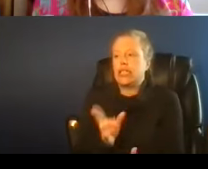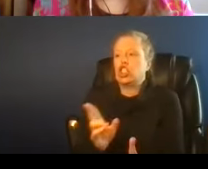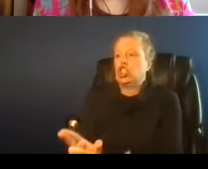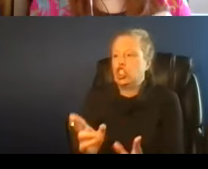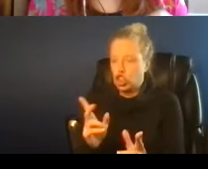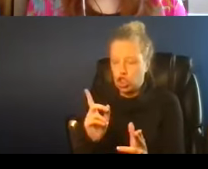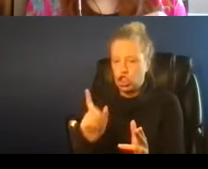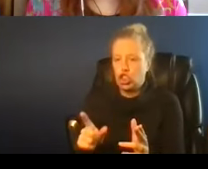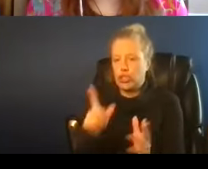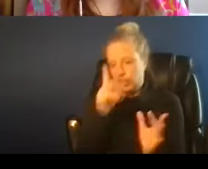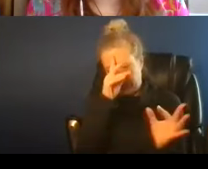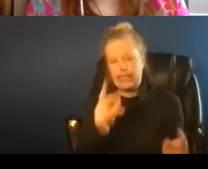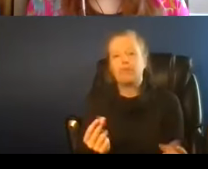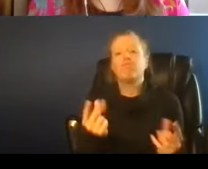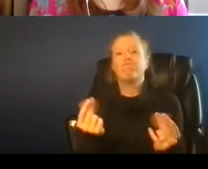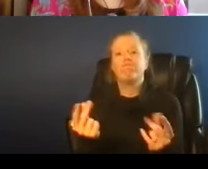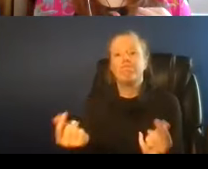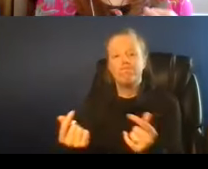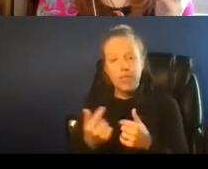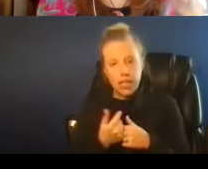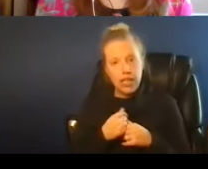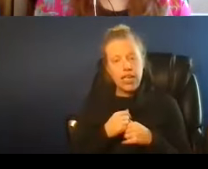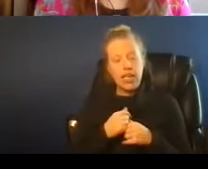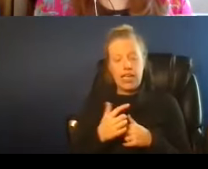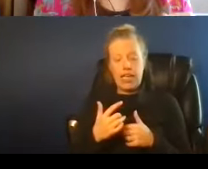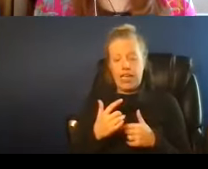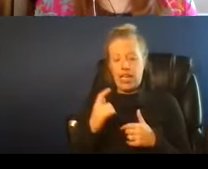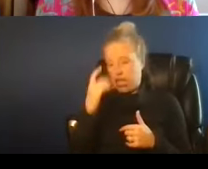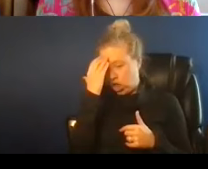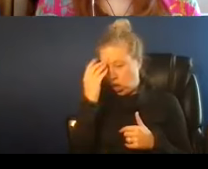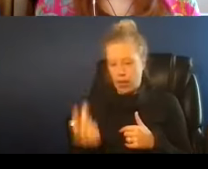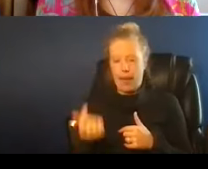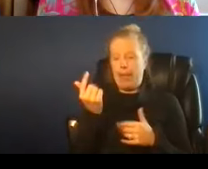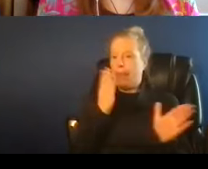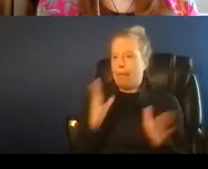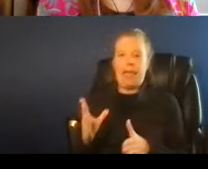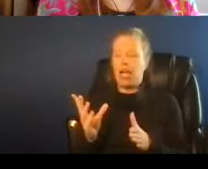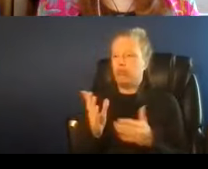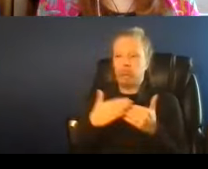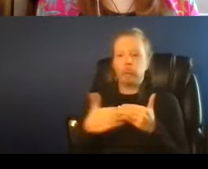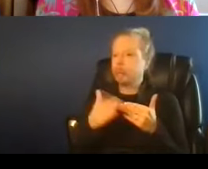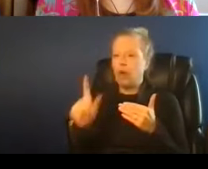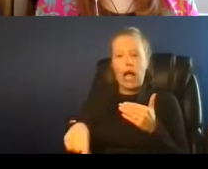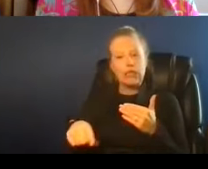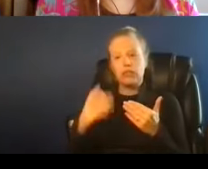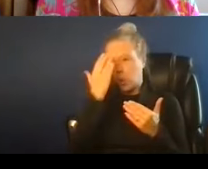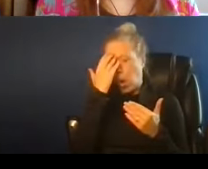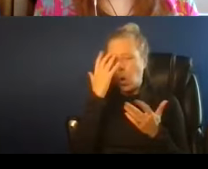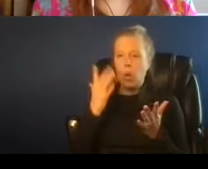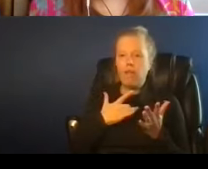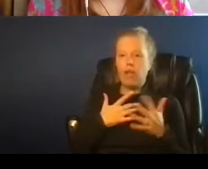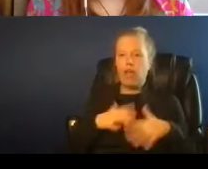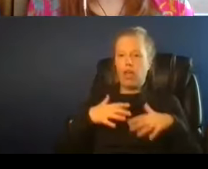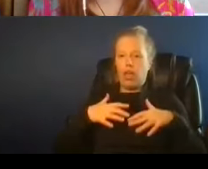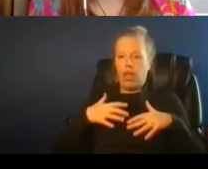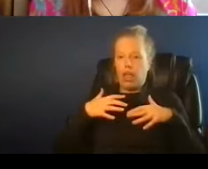be decided right now. You need to know immediately what the plan is going to be. As opposed to